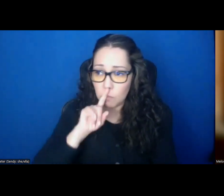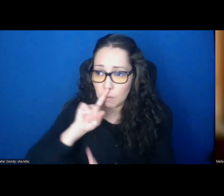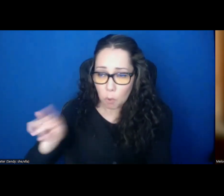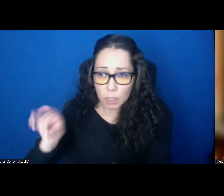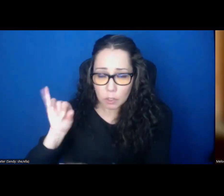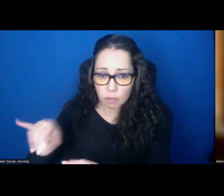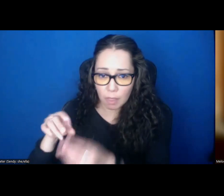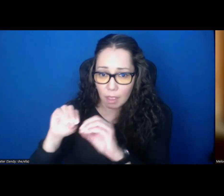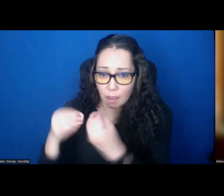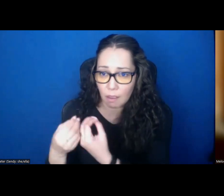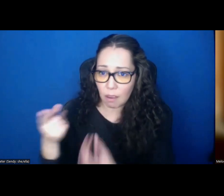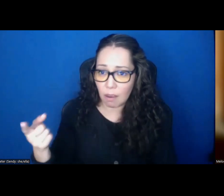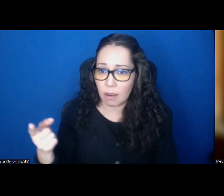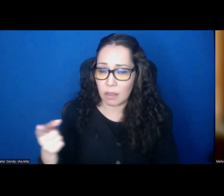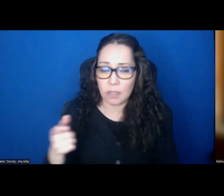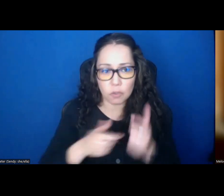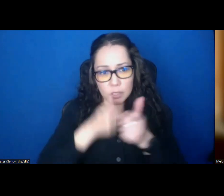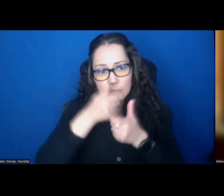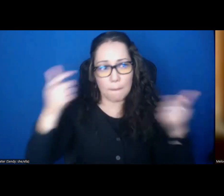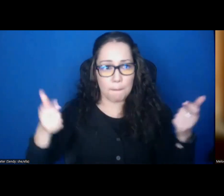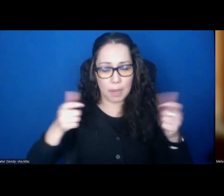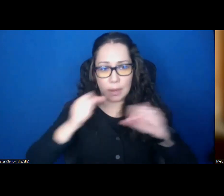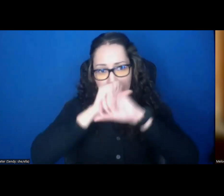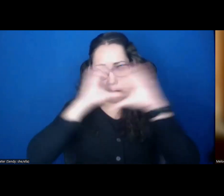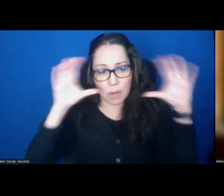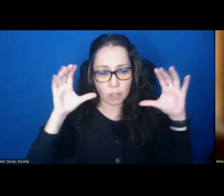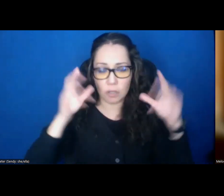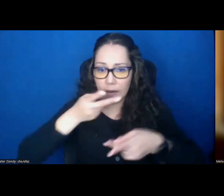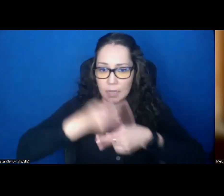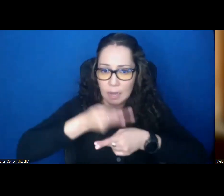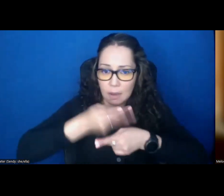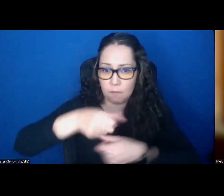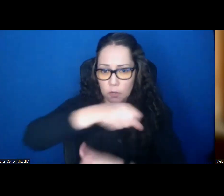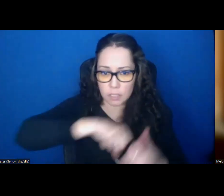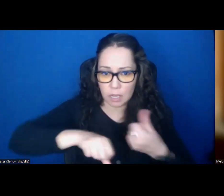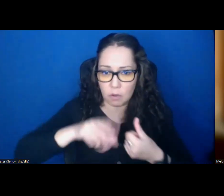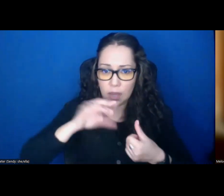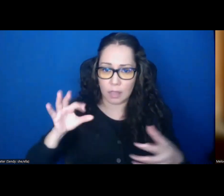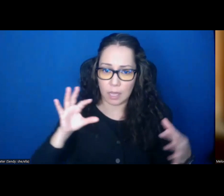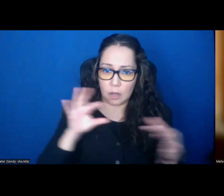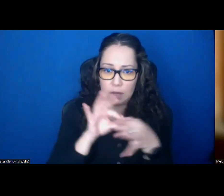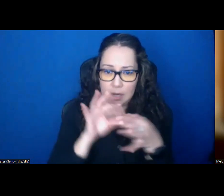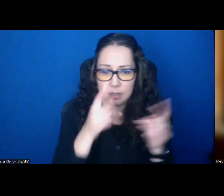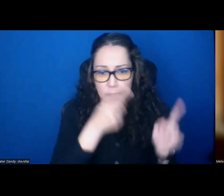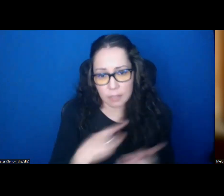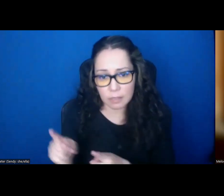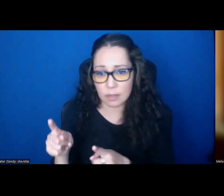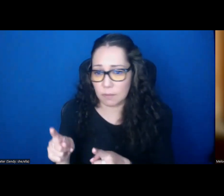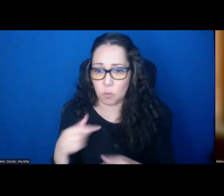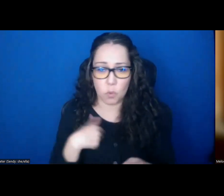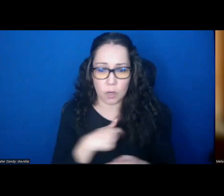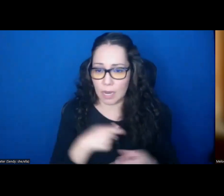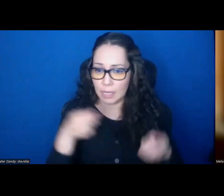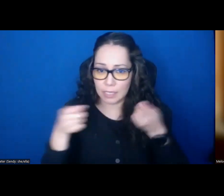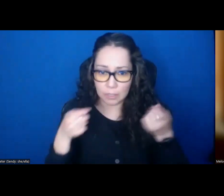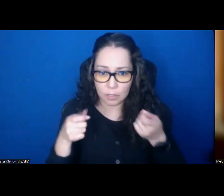So there's this bigger picture of caring for each other and the connectedness that needs to take place. We're not dealing with widgets.